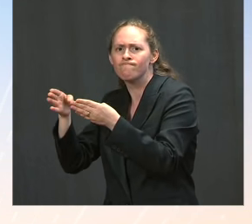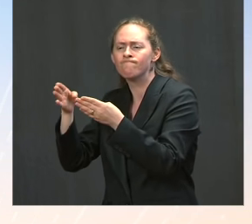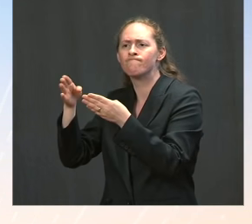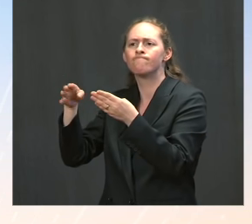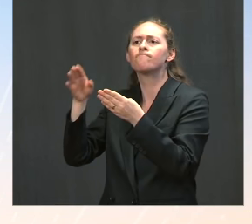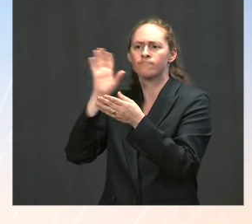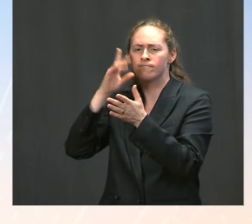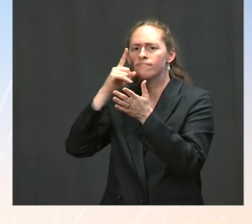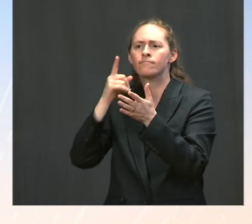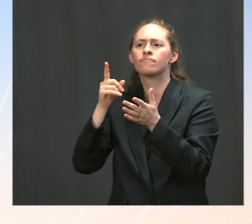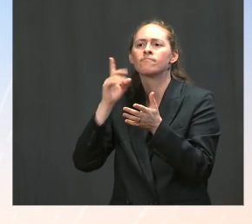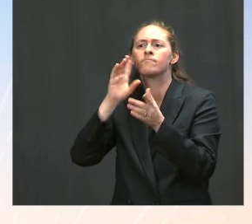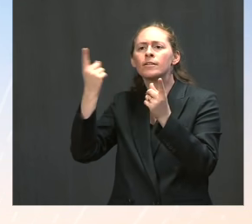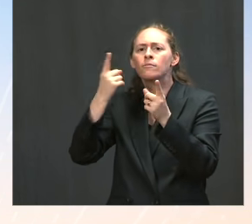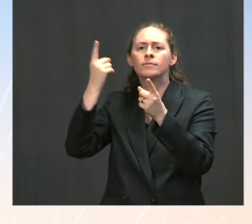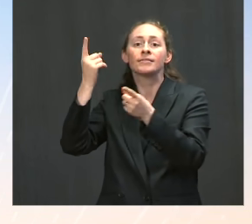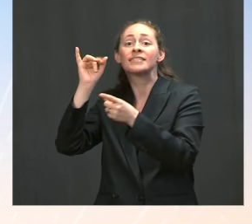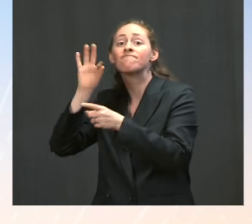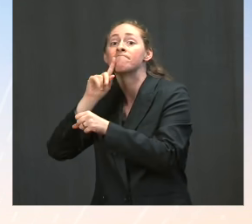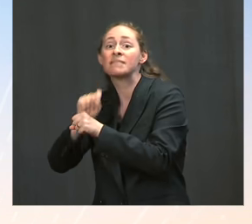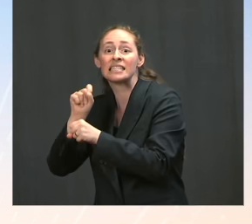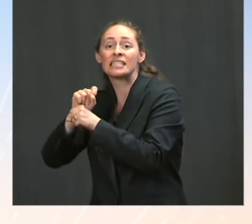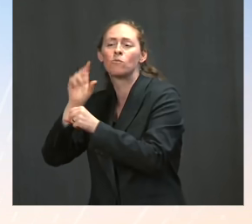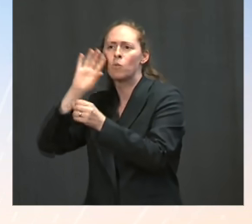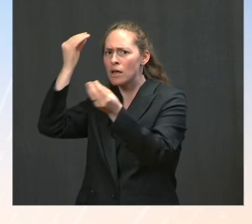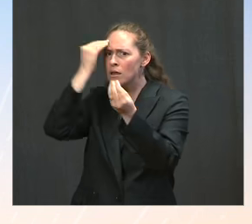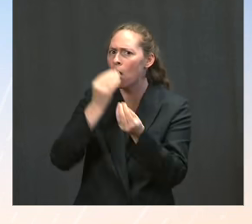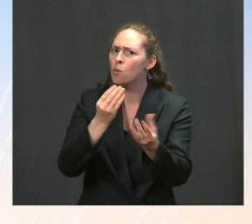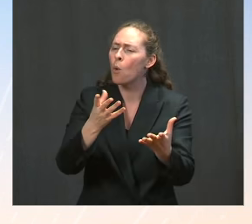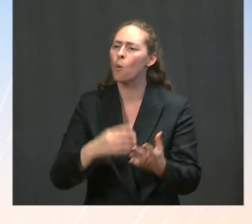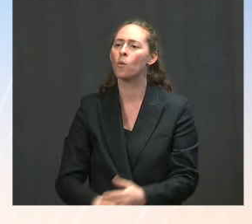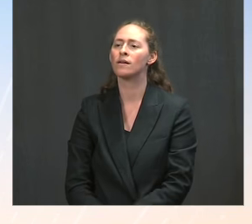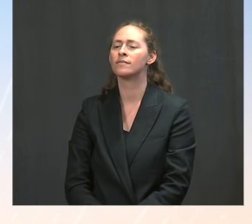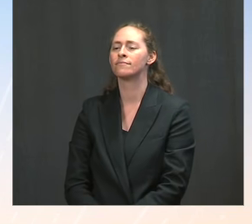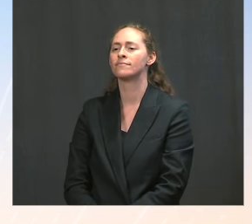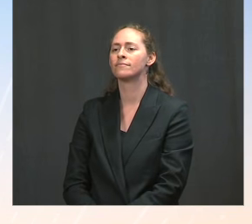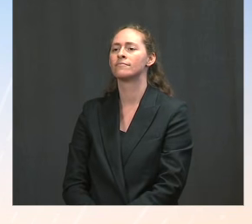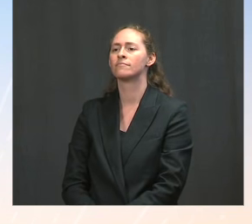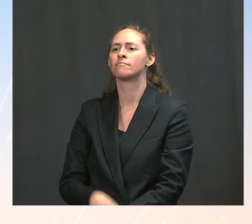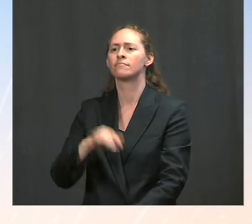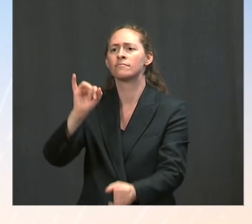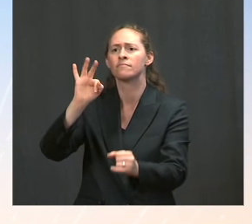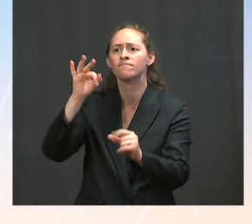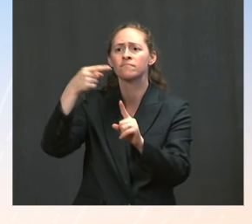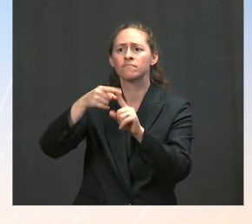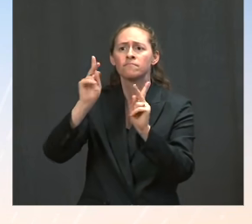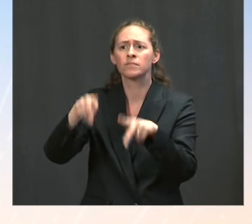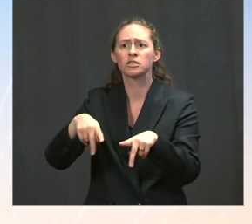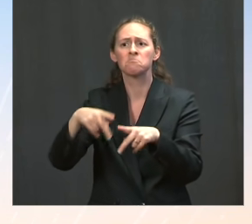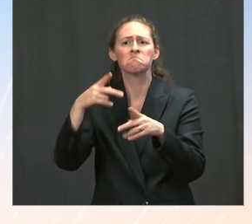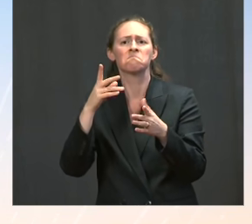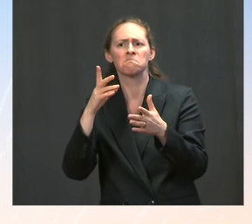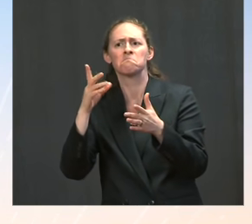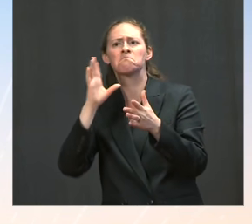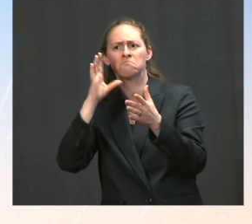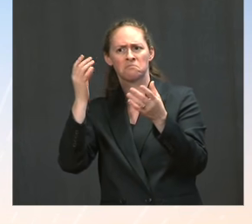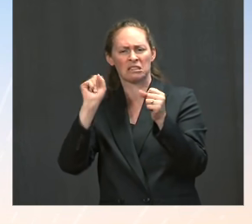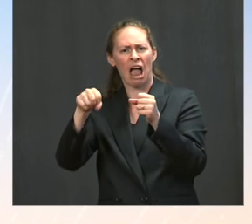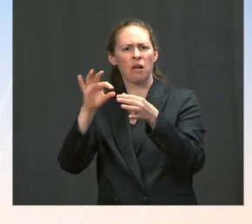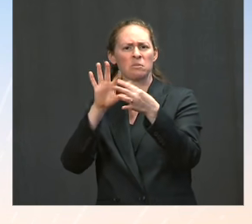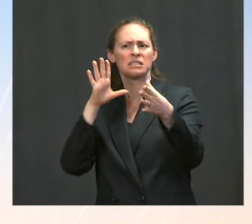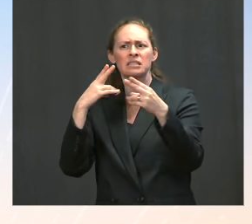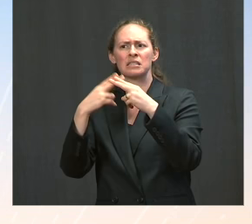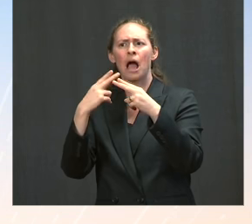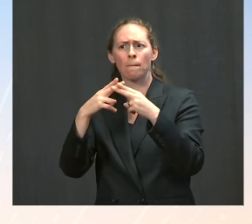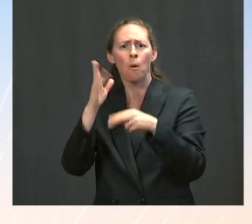And if they approve having their name released, we will also release their names, but we will protect their privacy. That will be our policy moving forward. And